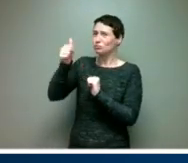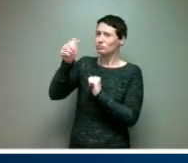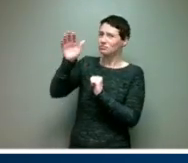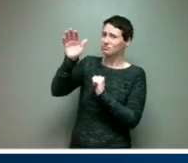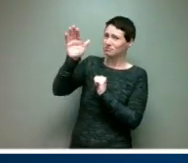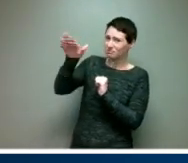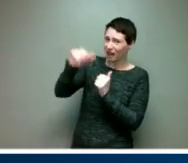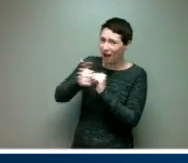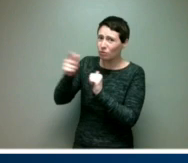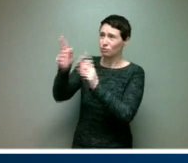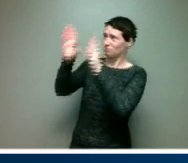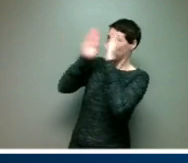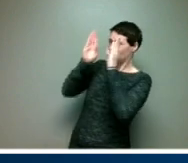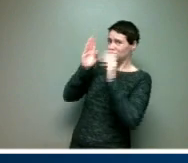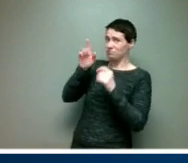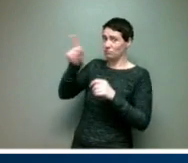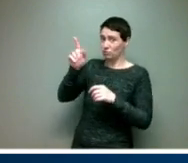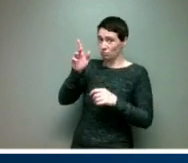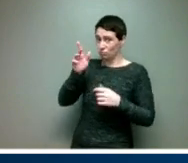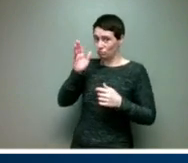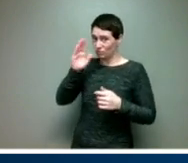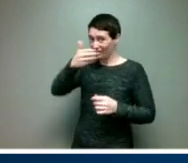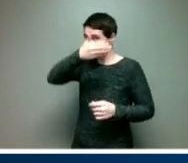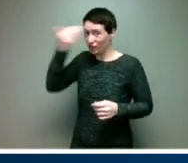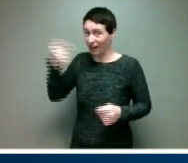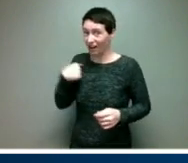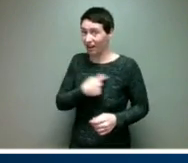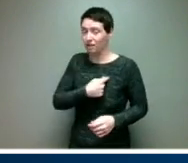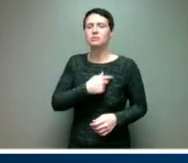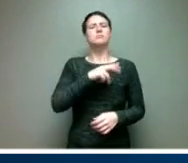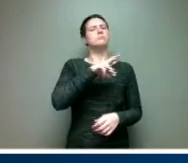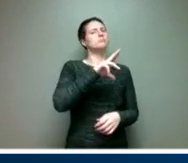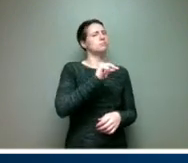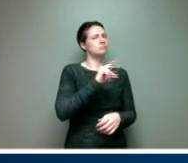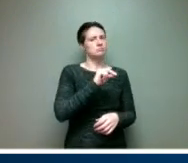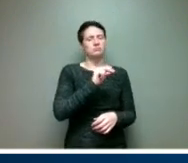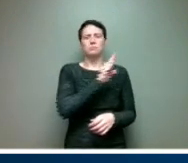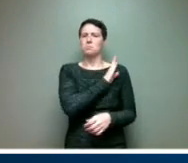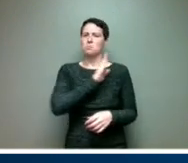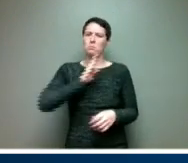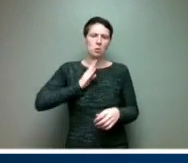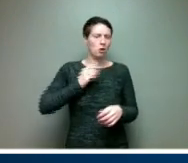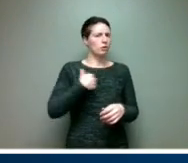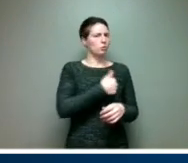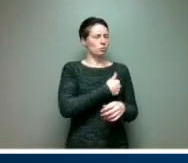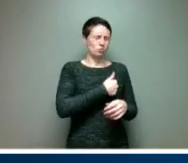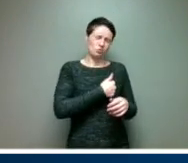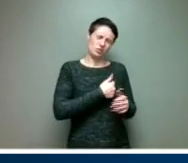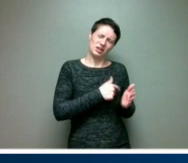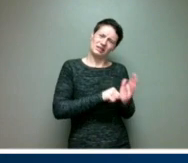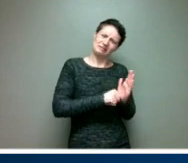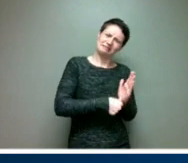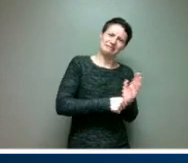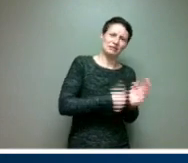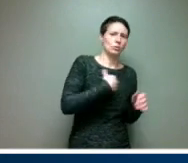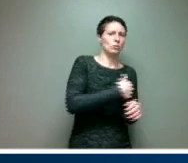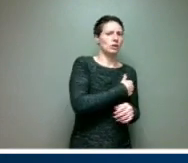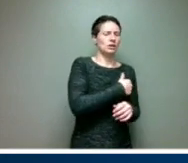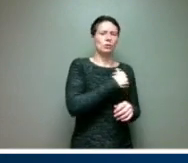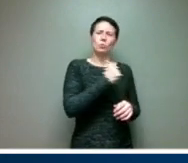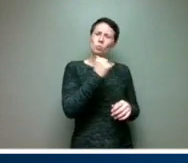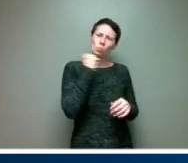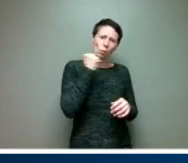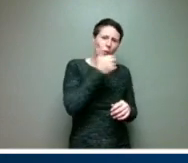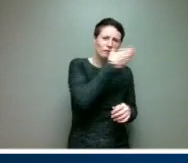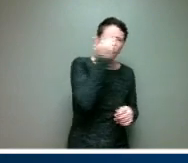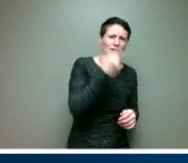We're going to do everything that we can to make it as most of a memorable experience as we possibly can. But we